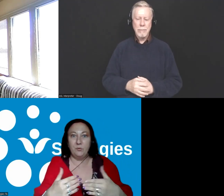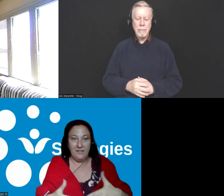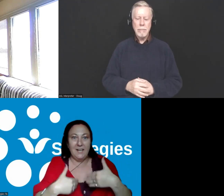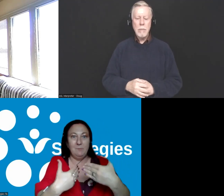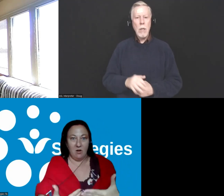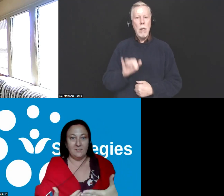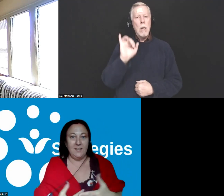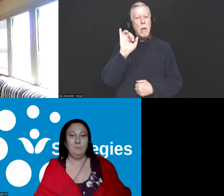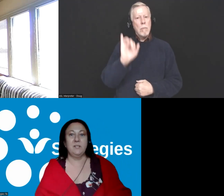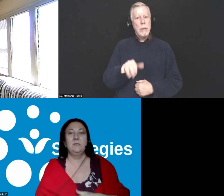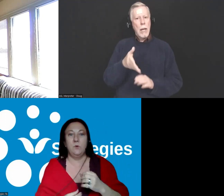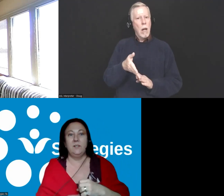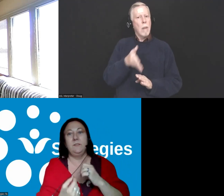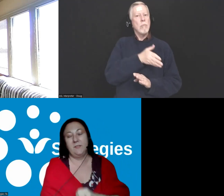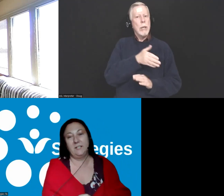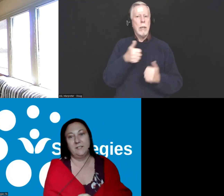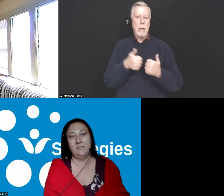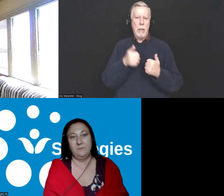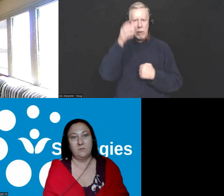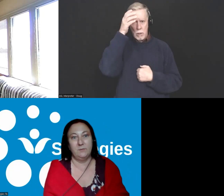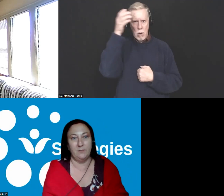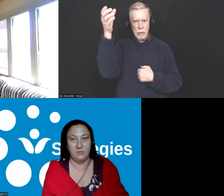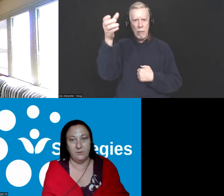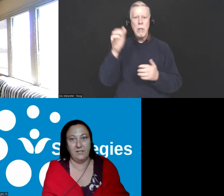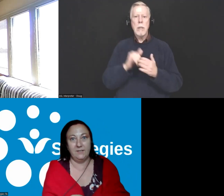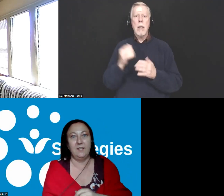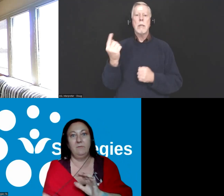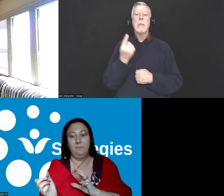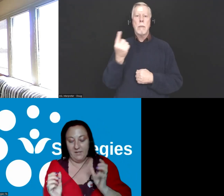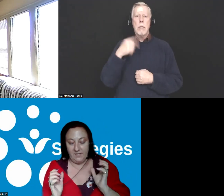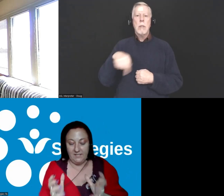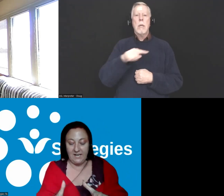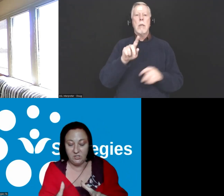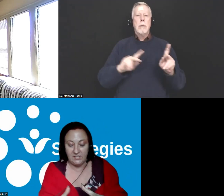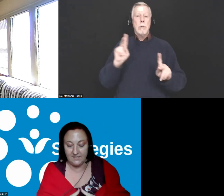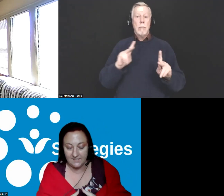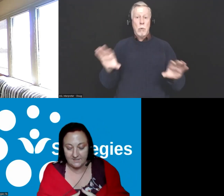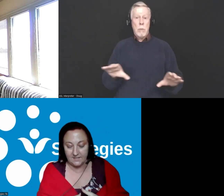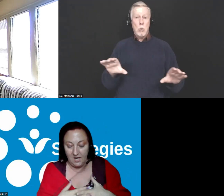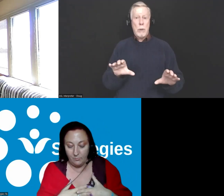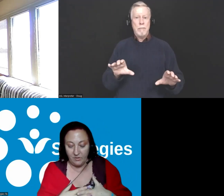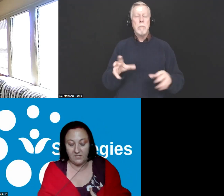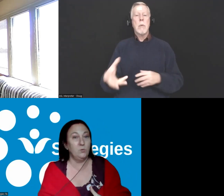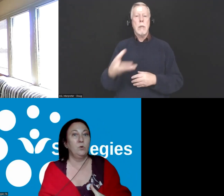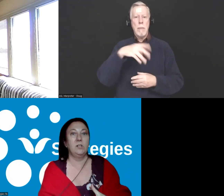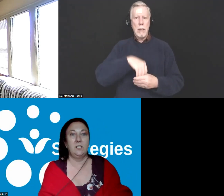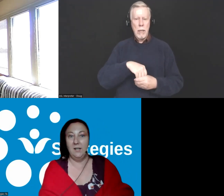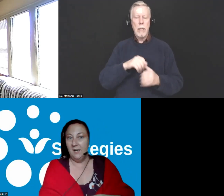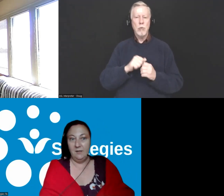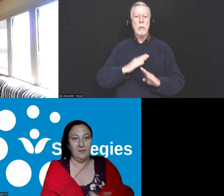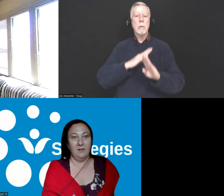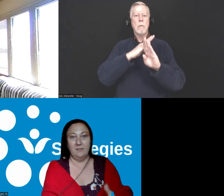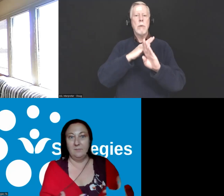that pregame concept is one of the things that these folks have been doing. They've been engaged in this prevention